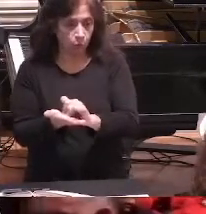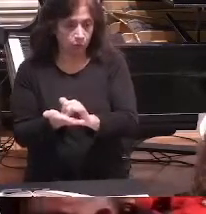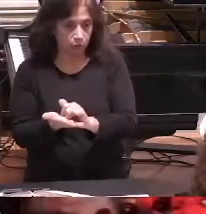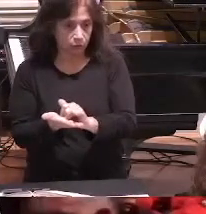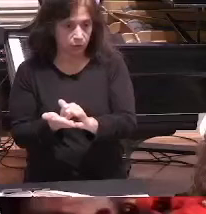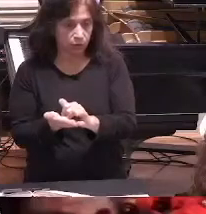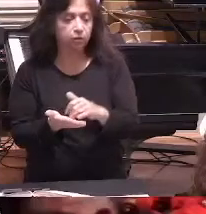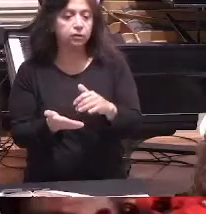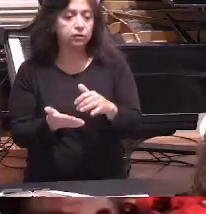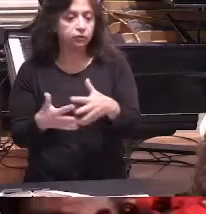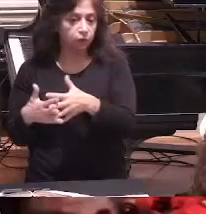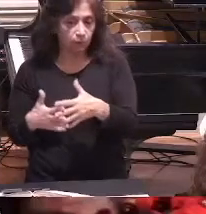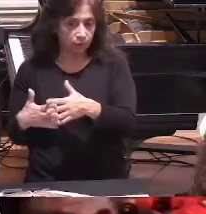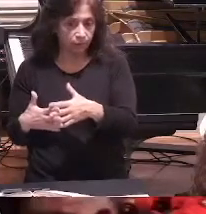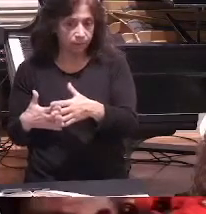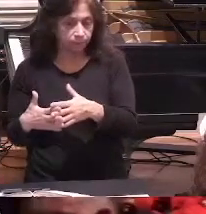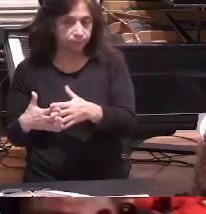in the United States of America.